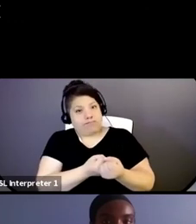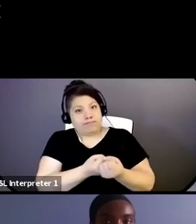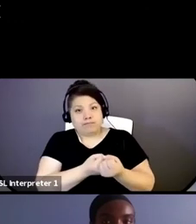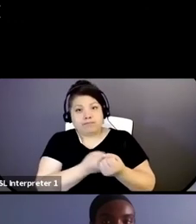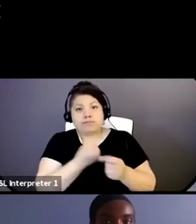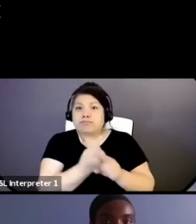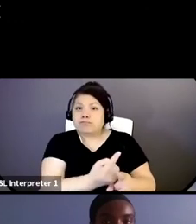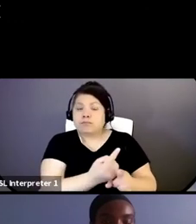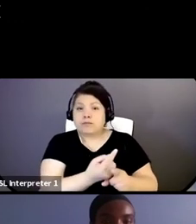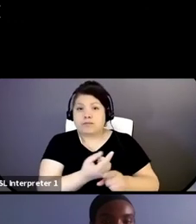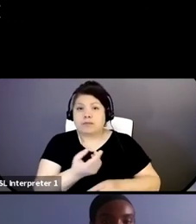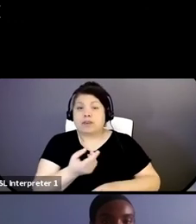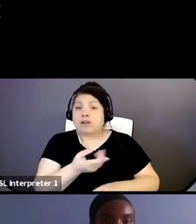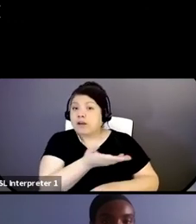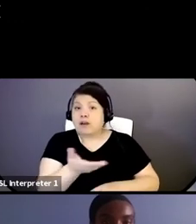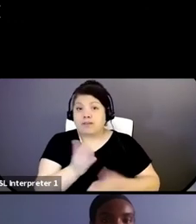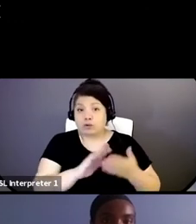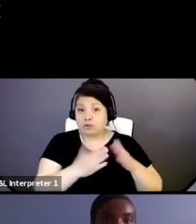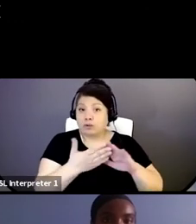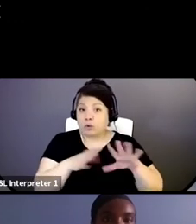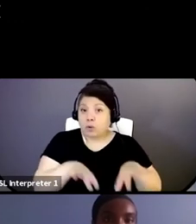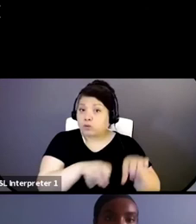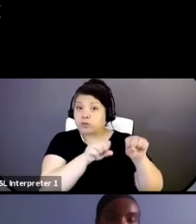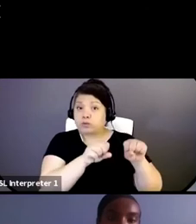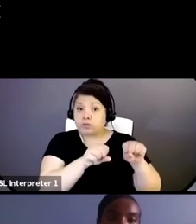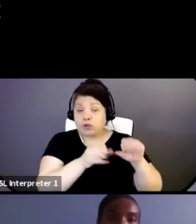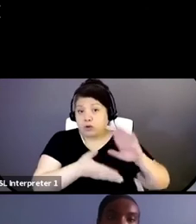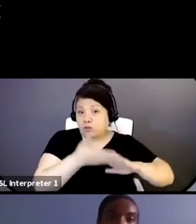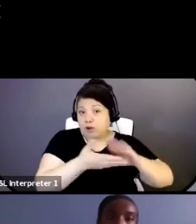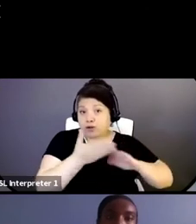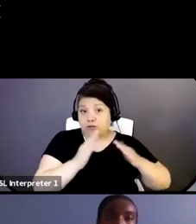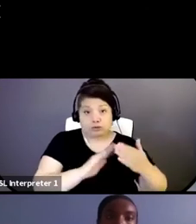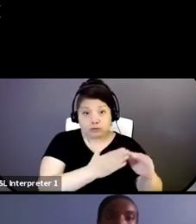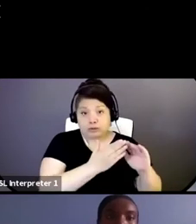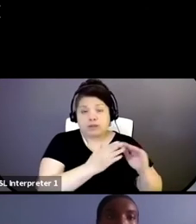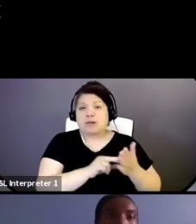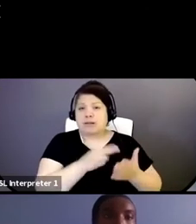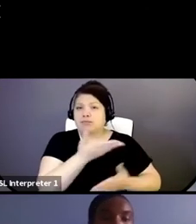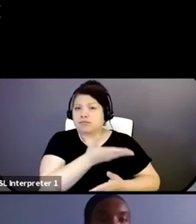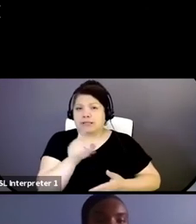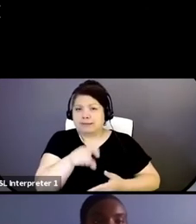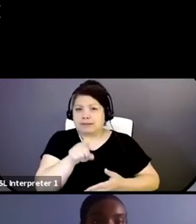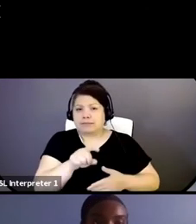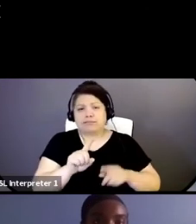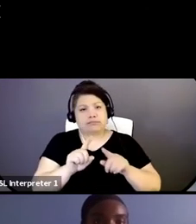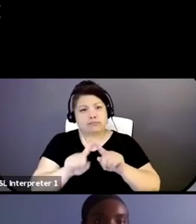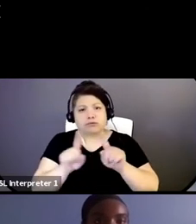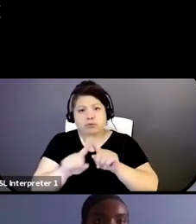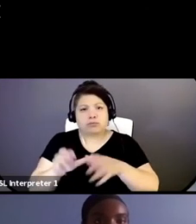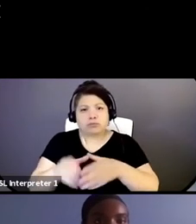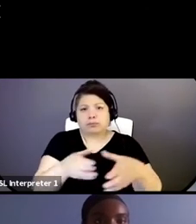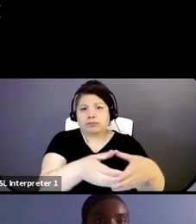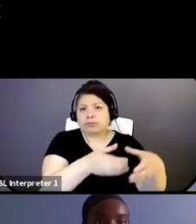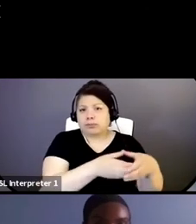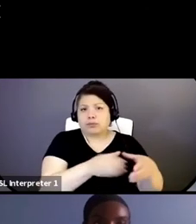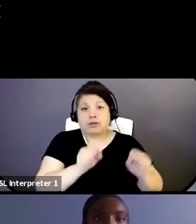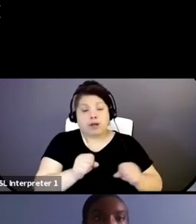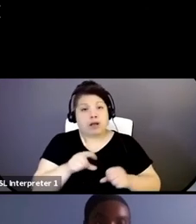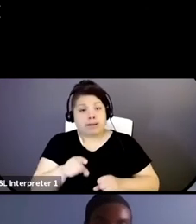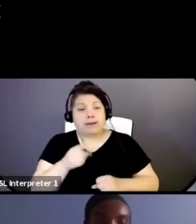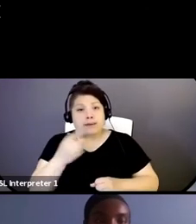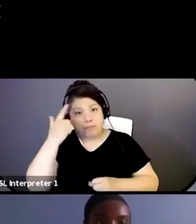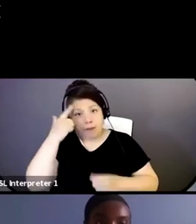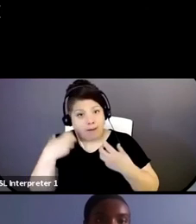in these community-led alternatives, is we need different departments for different needs, such as mental health,